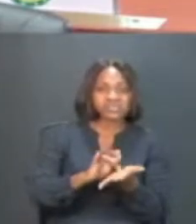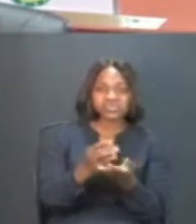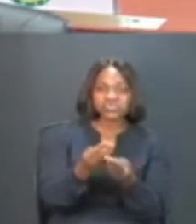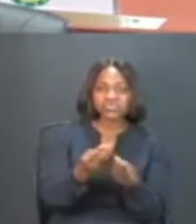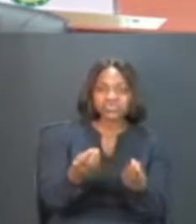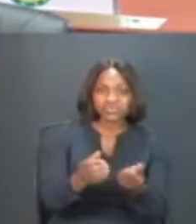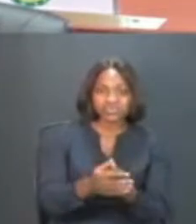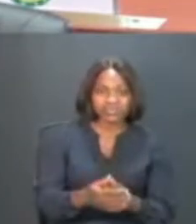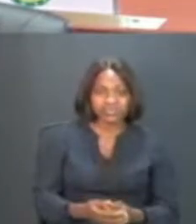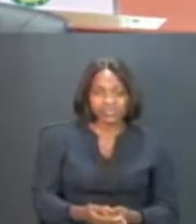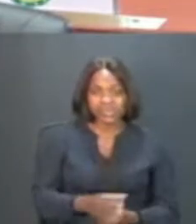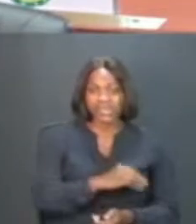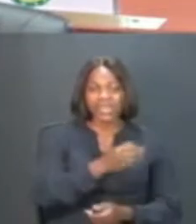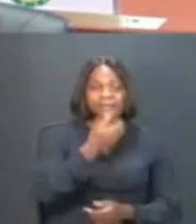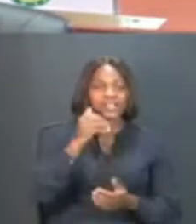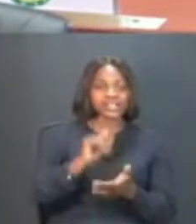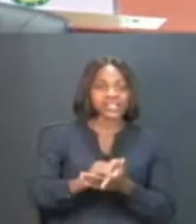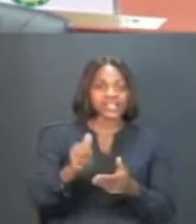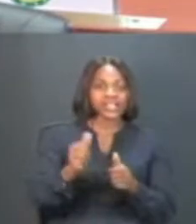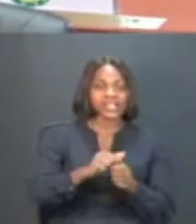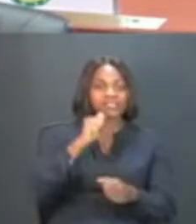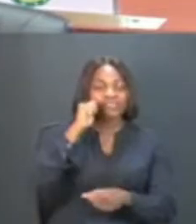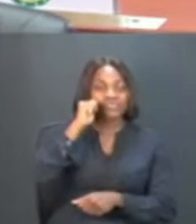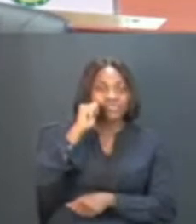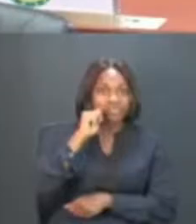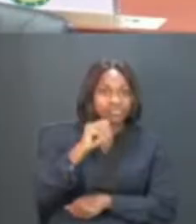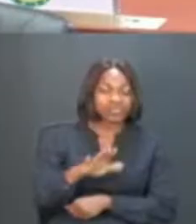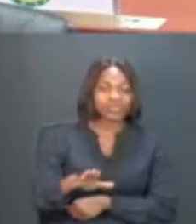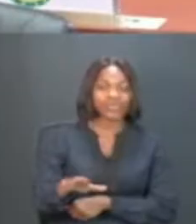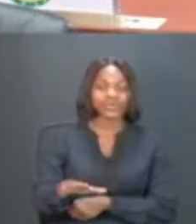that every woman gets